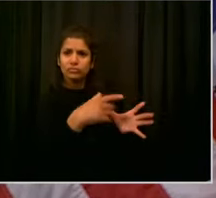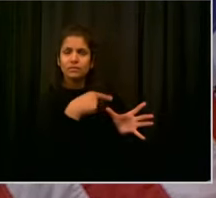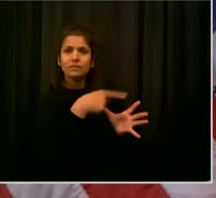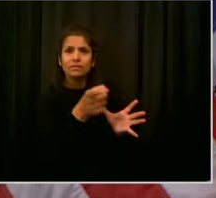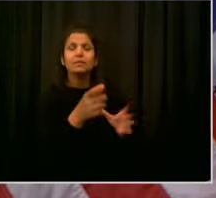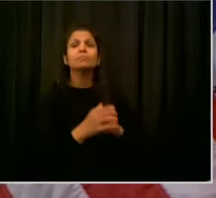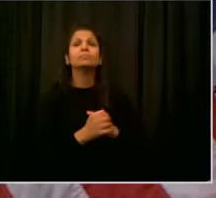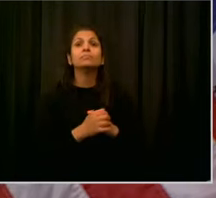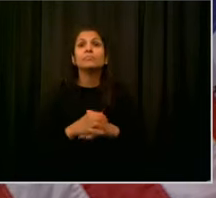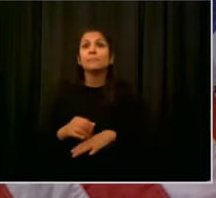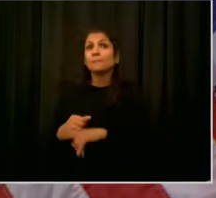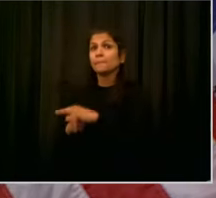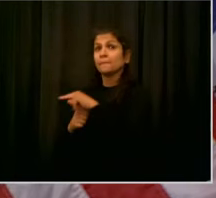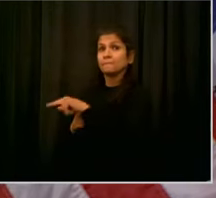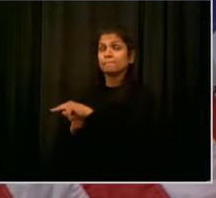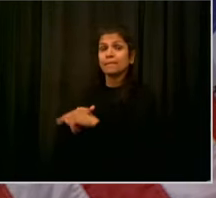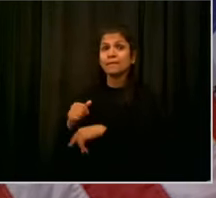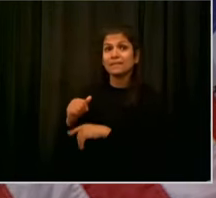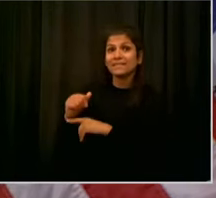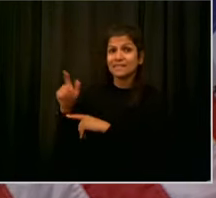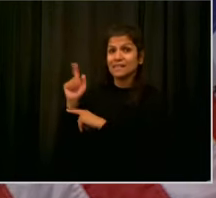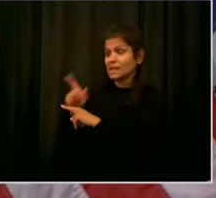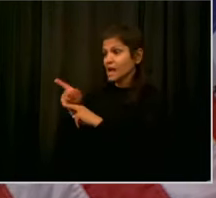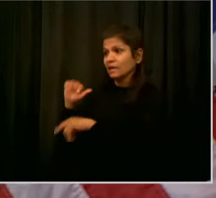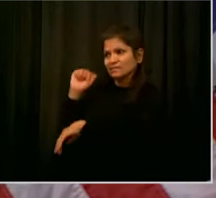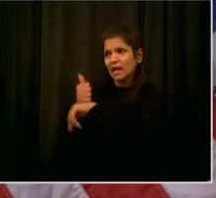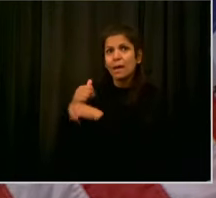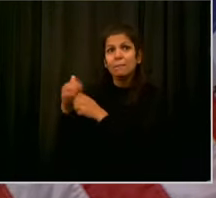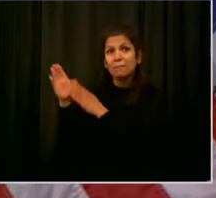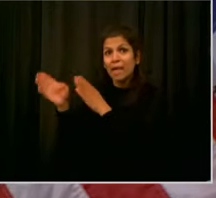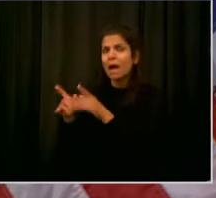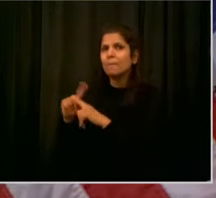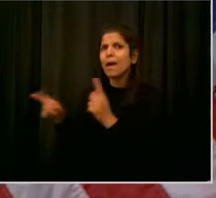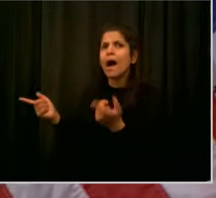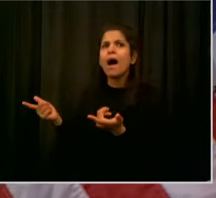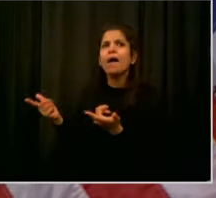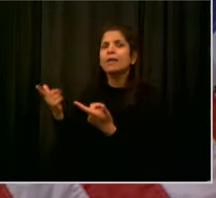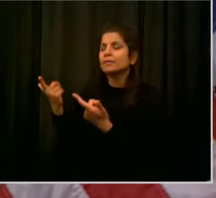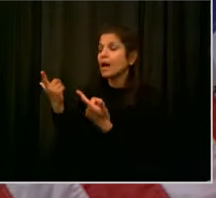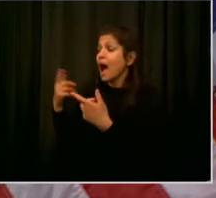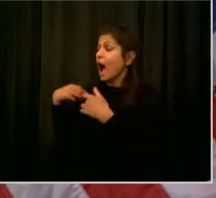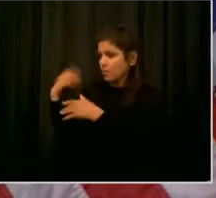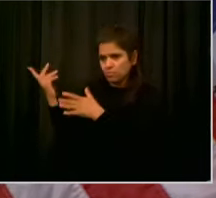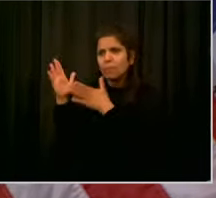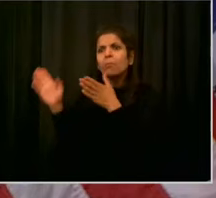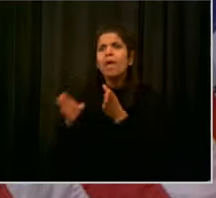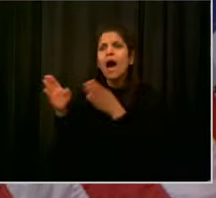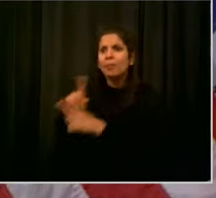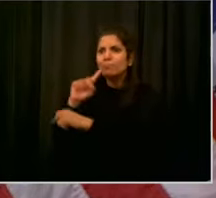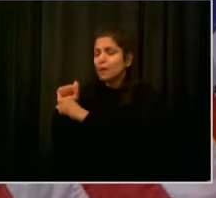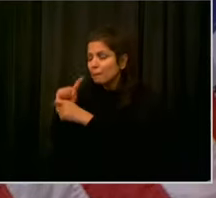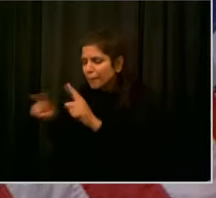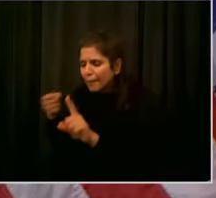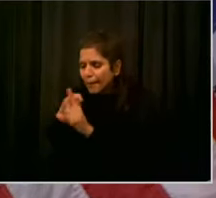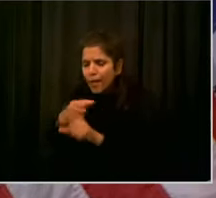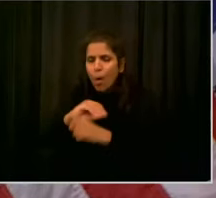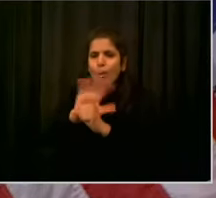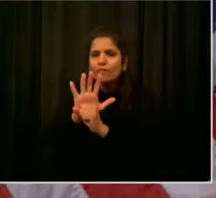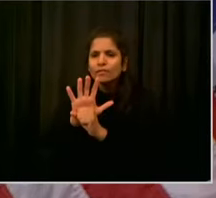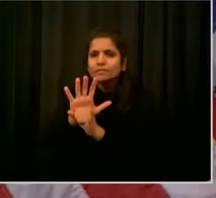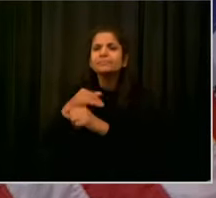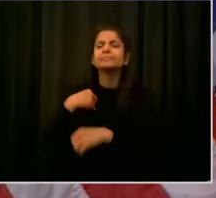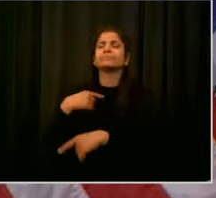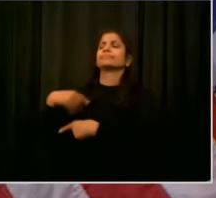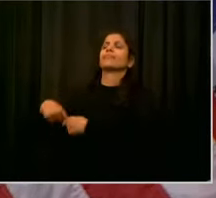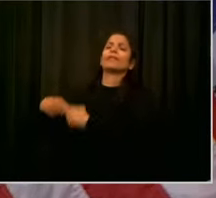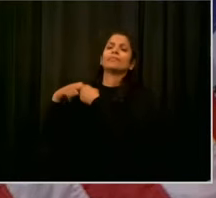pandemic. But the plan is clear. NYPD, through neighborhood policing, deep in communities, talking with young people,